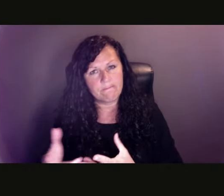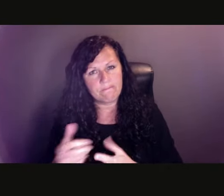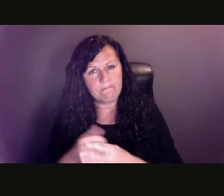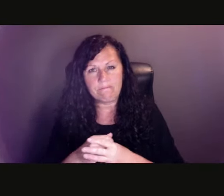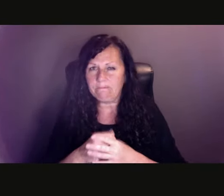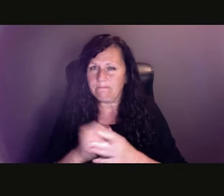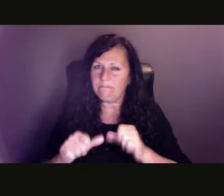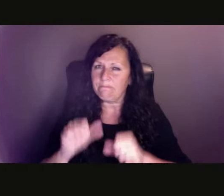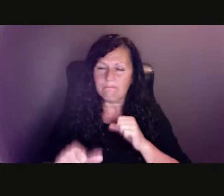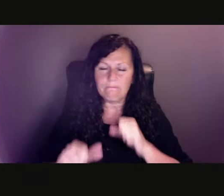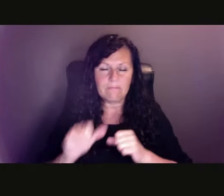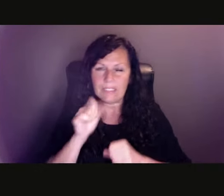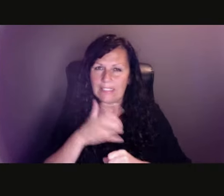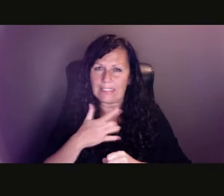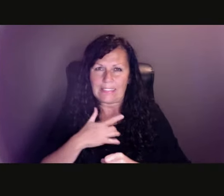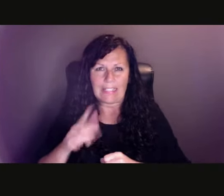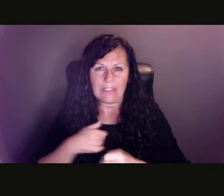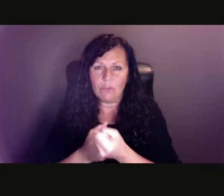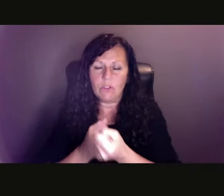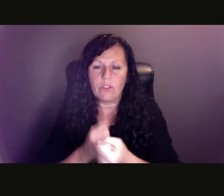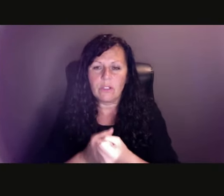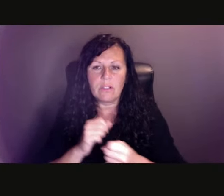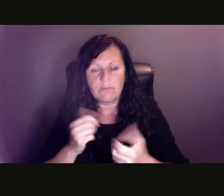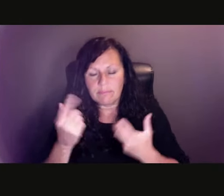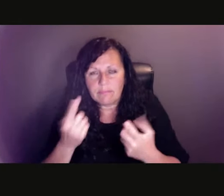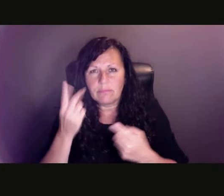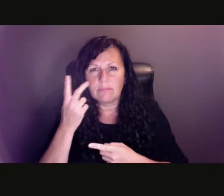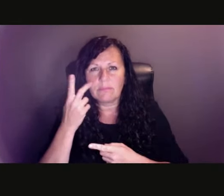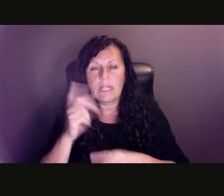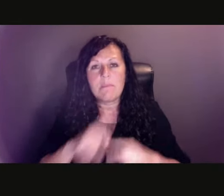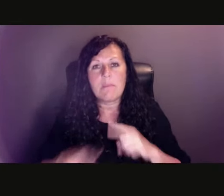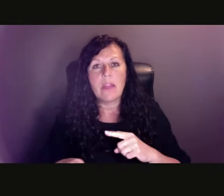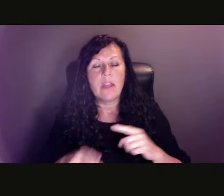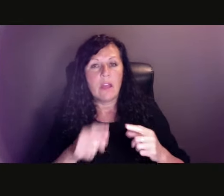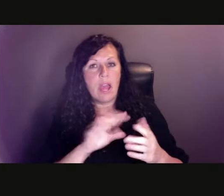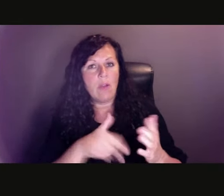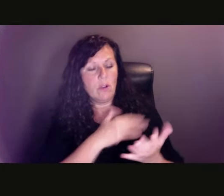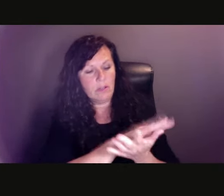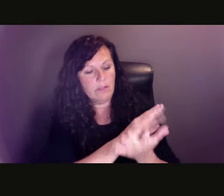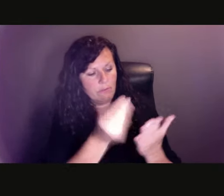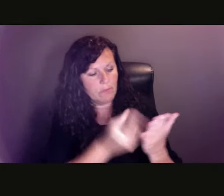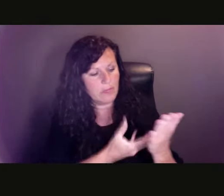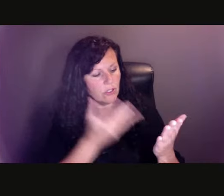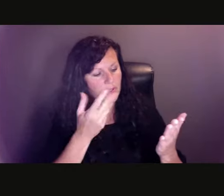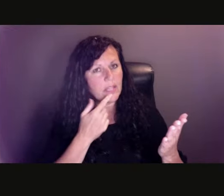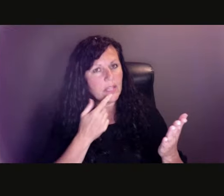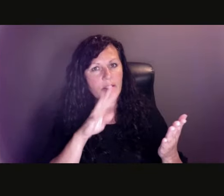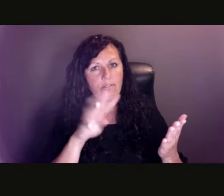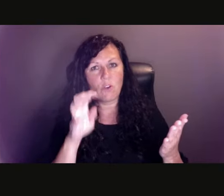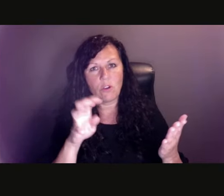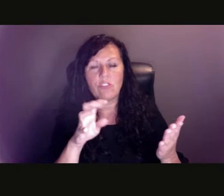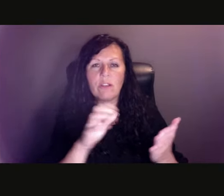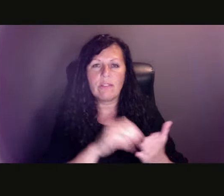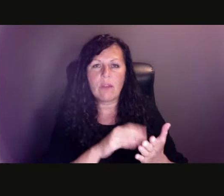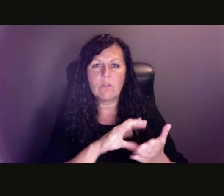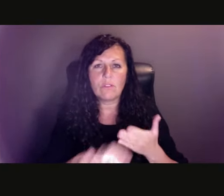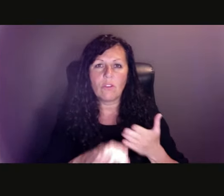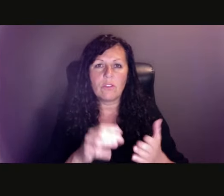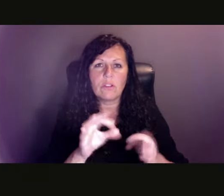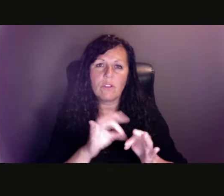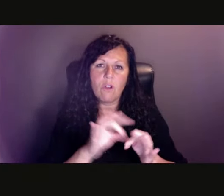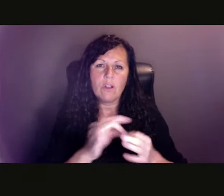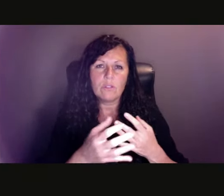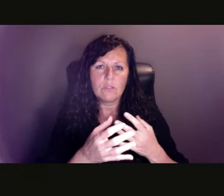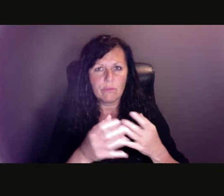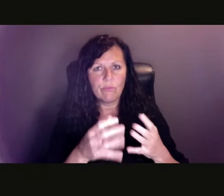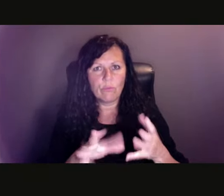our materials, there is a potential for $400,000 in cost recovery and recreation. On the